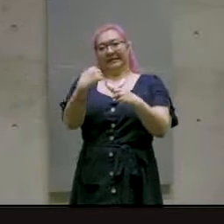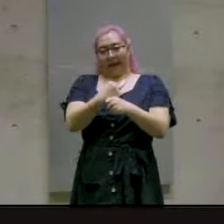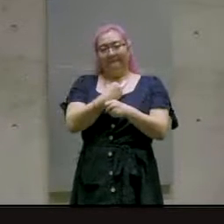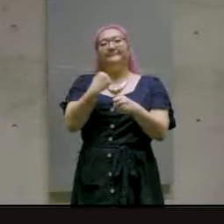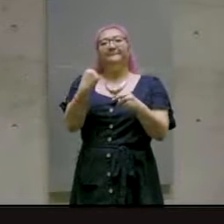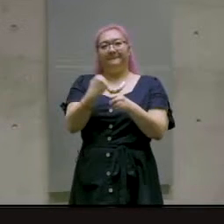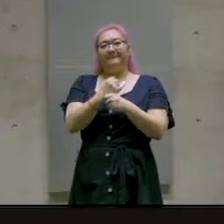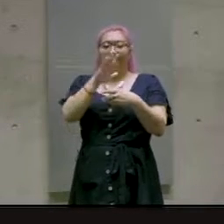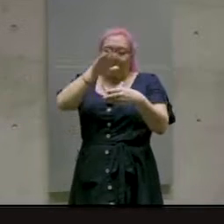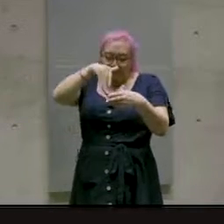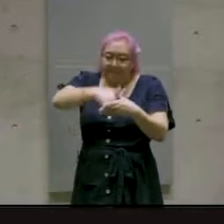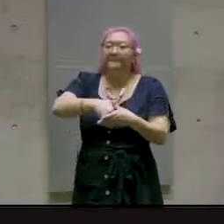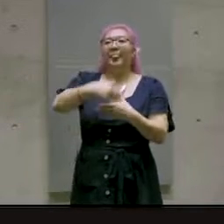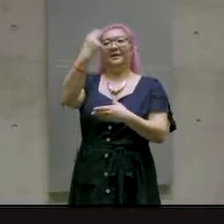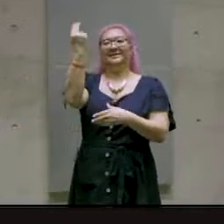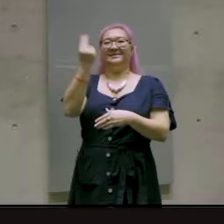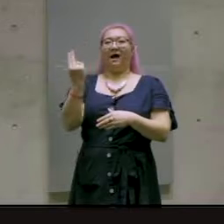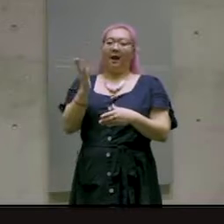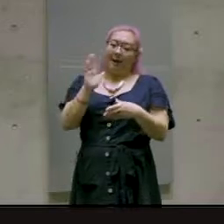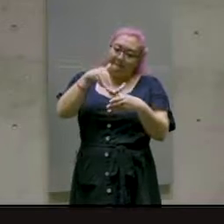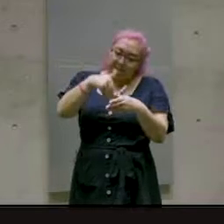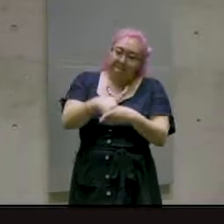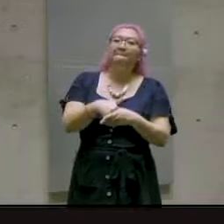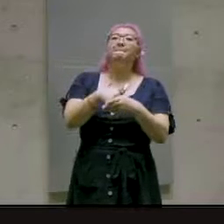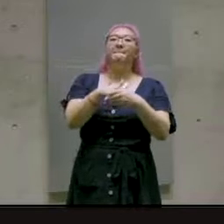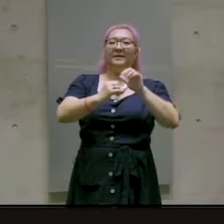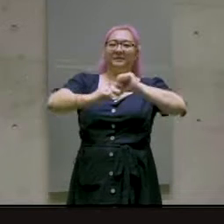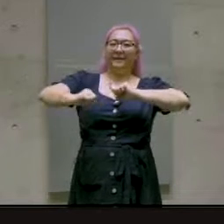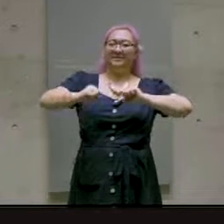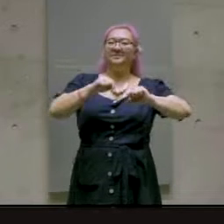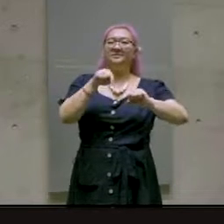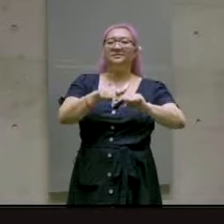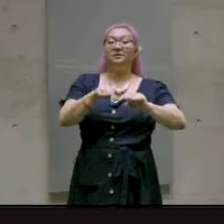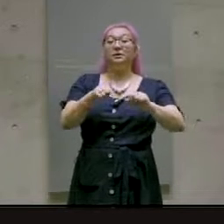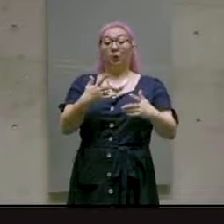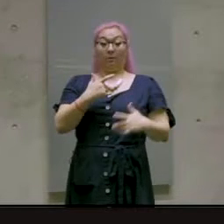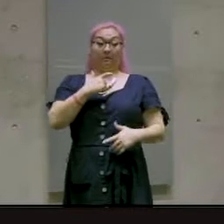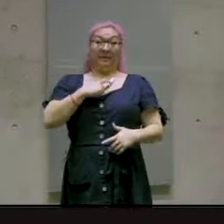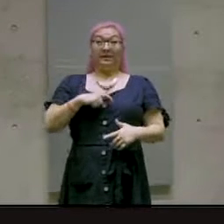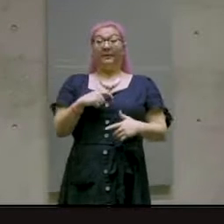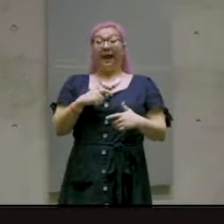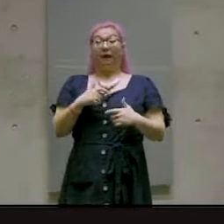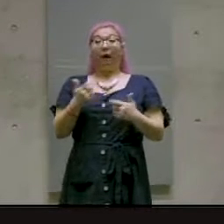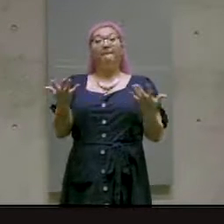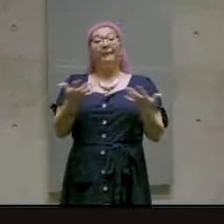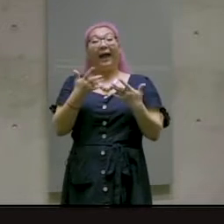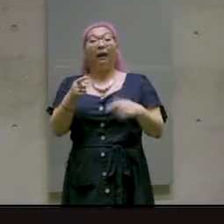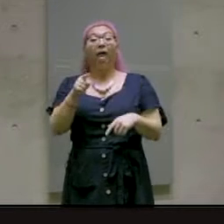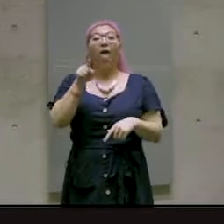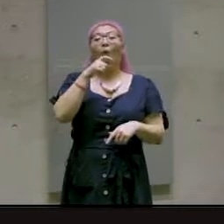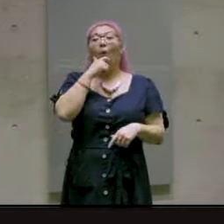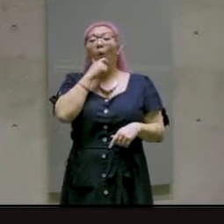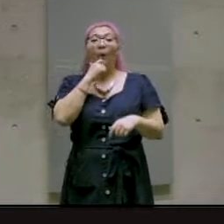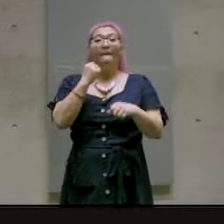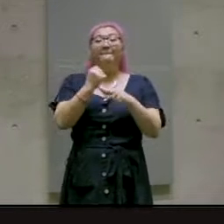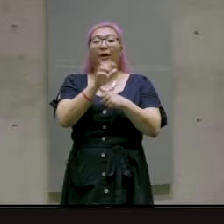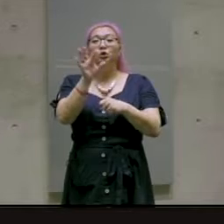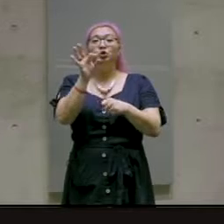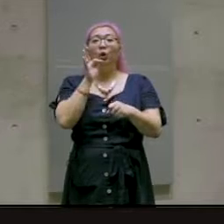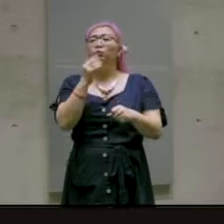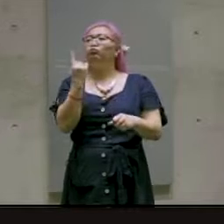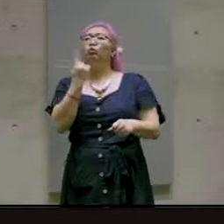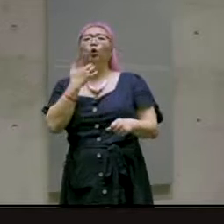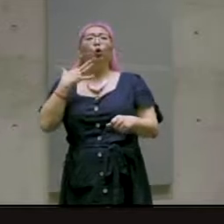the design principles and the space of the game. And when the player is making choices within the game on a moment-to-moment level, they're choosing who to spend time